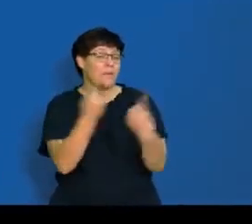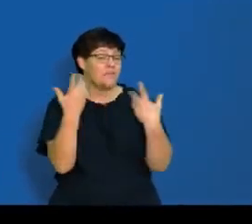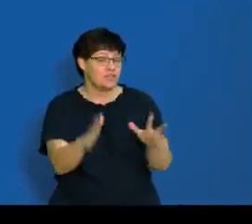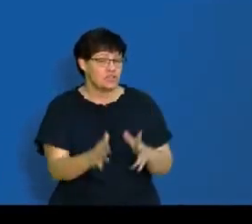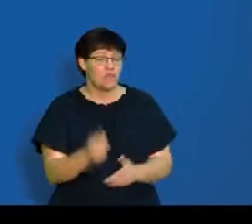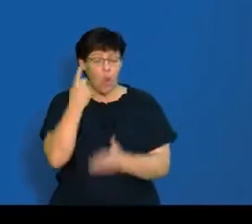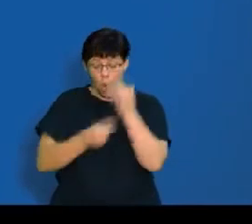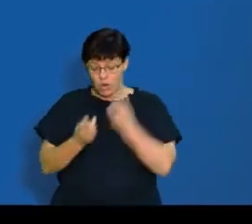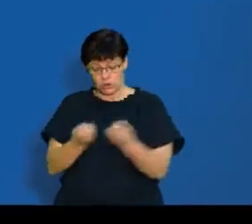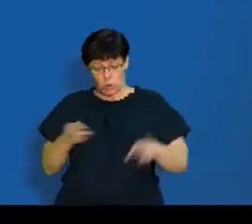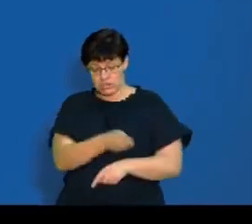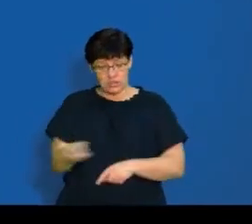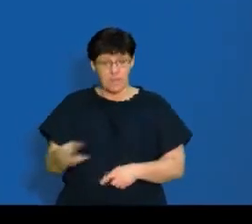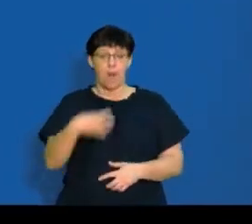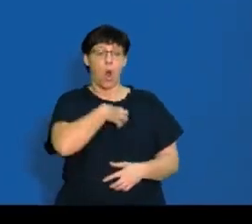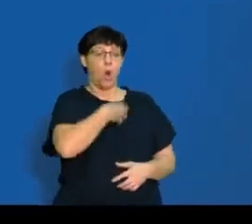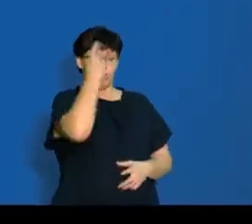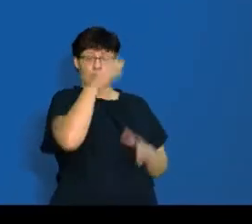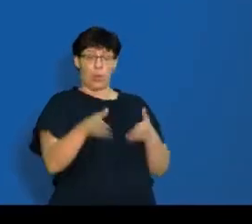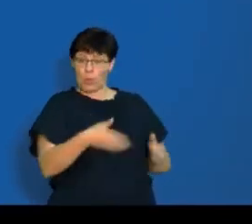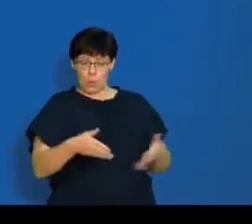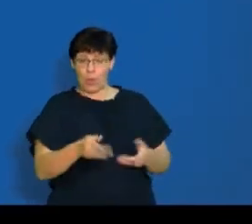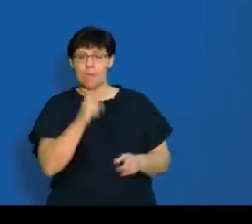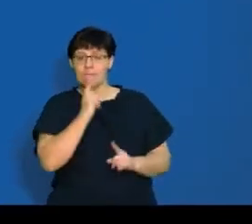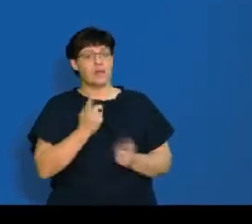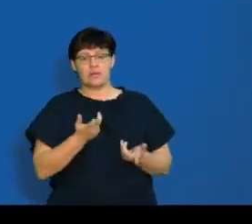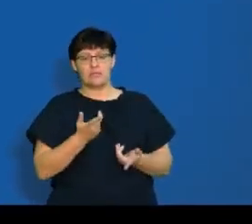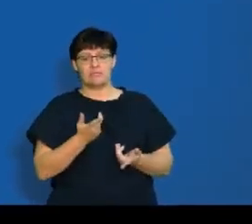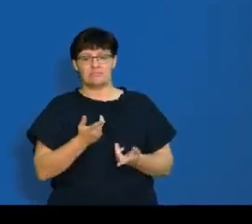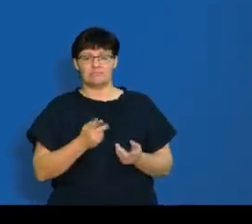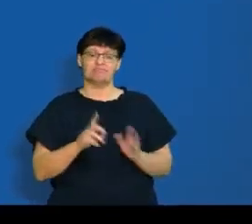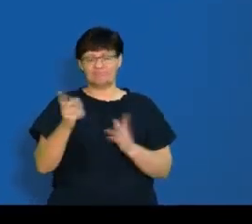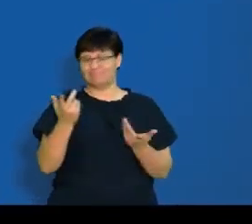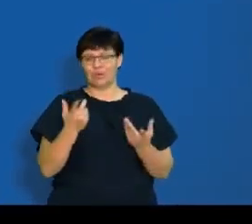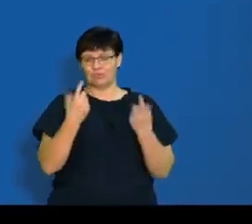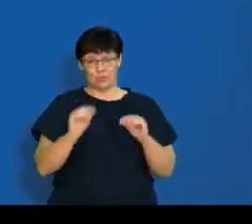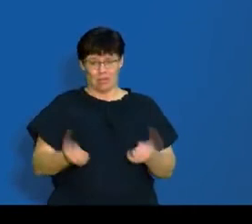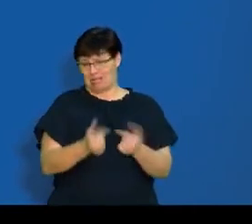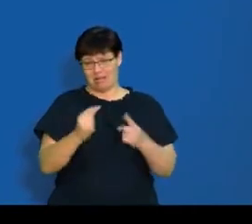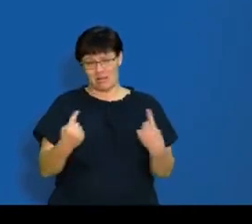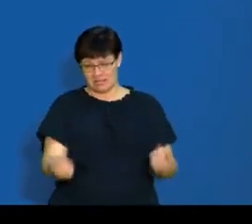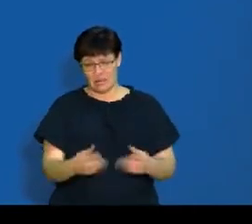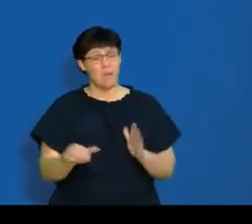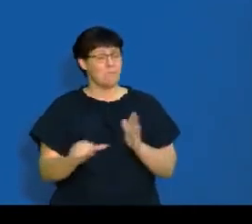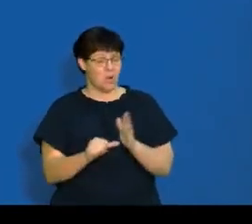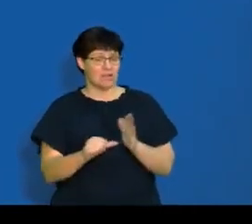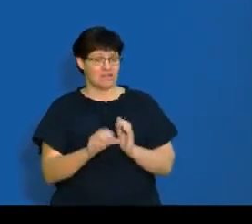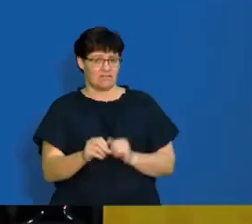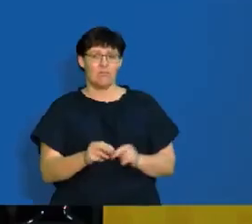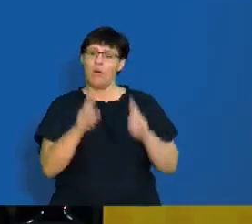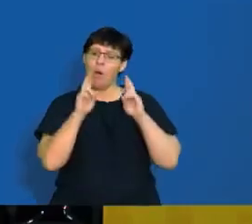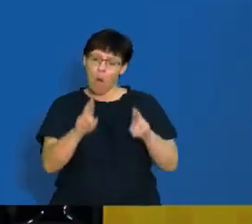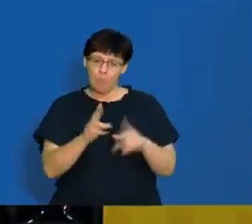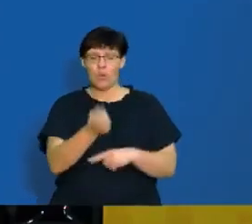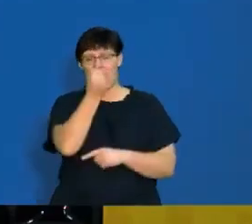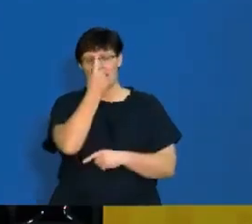use the source and there's nothing from your own knowledge, you are not going to do well. That is very important, guys. So I hope that helps you